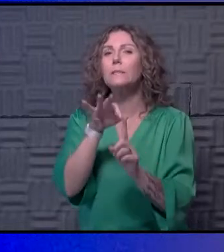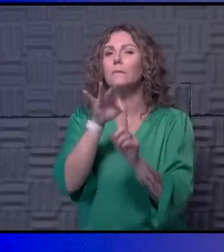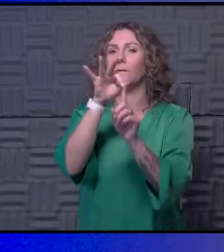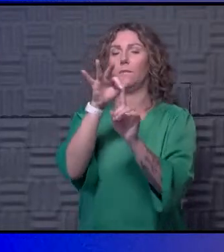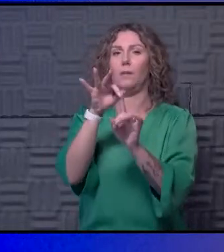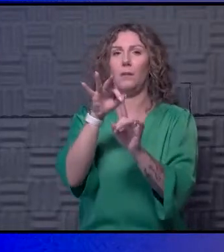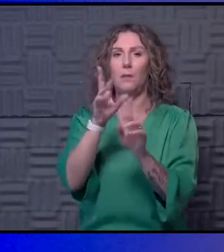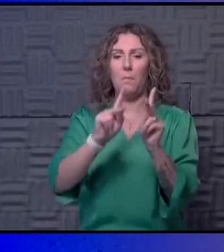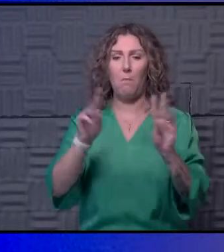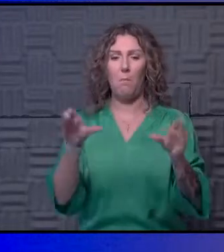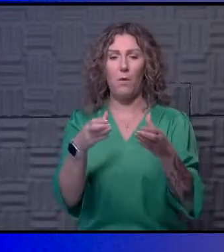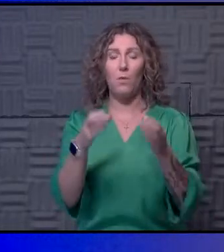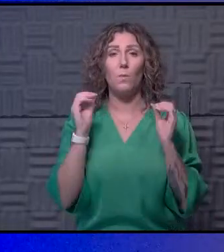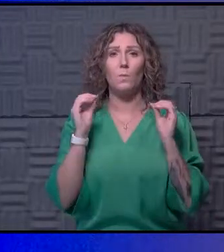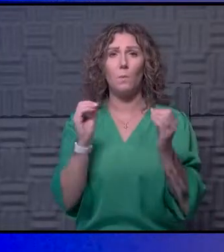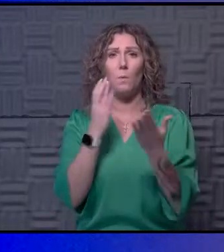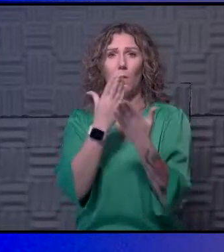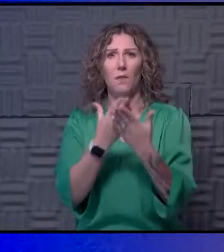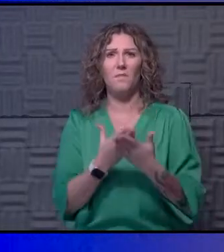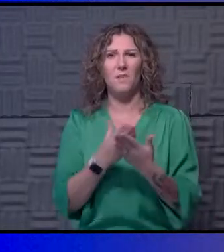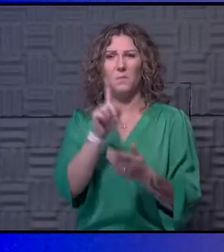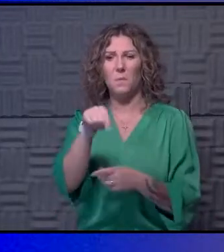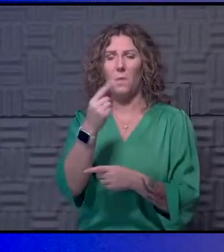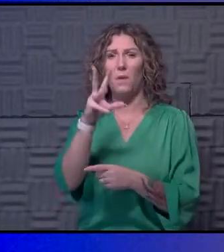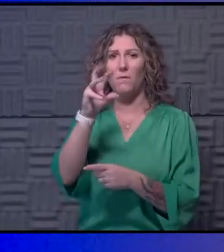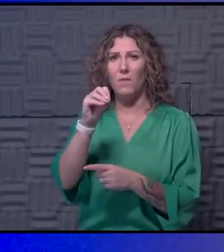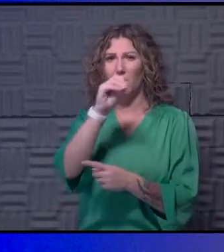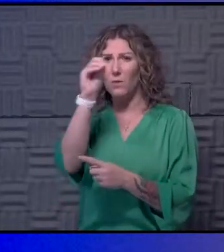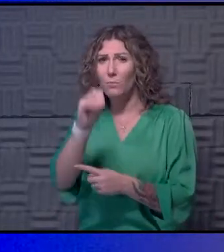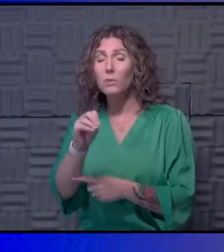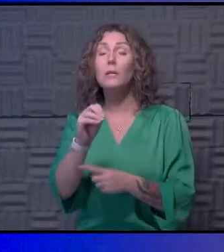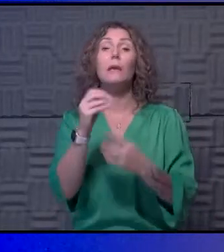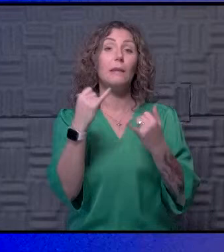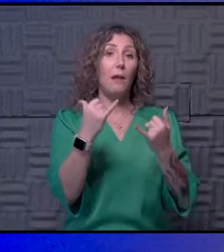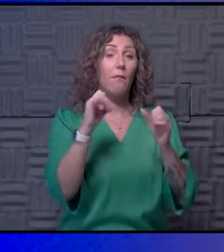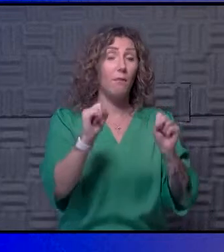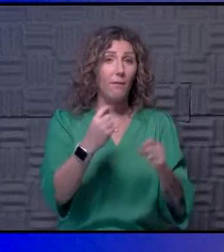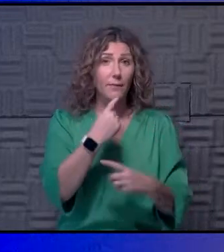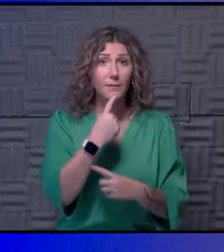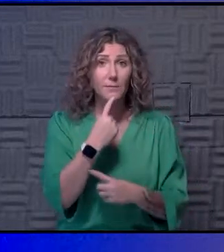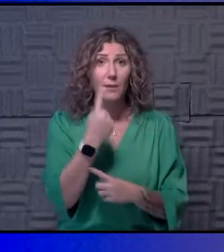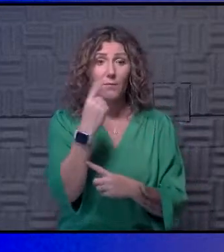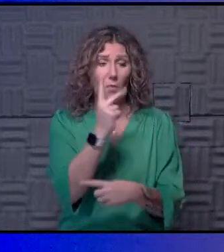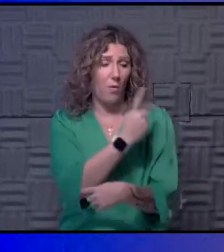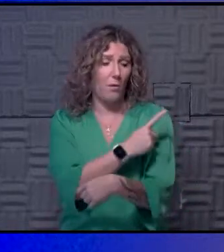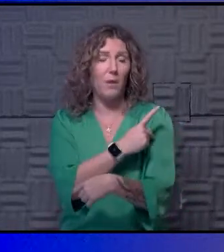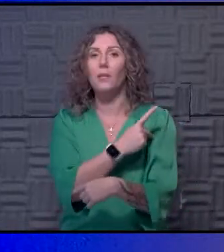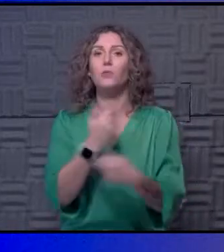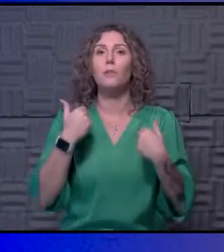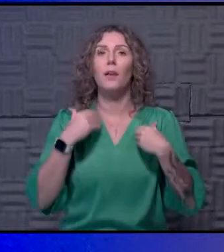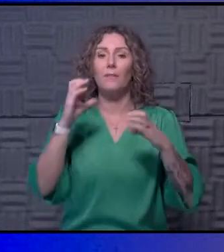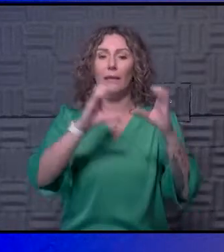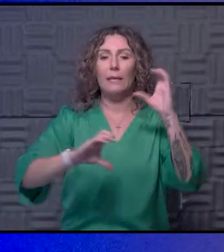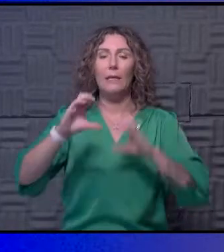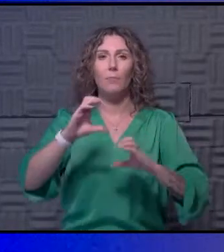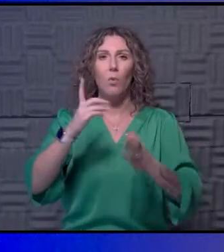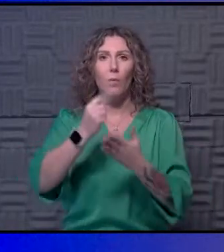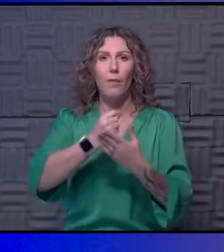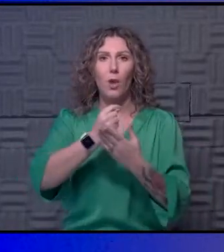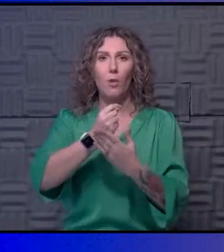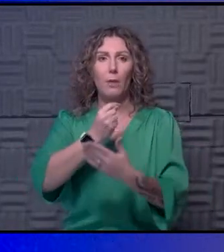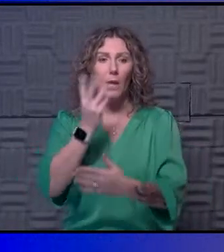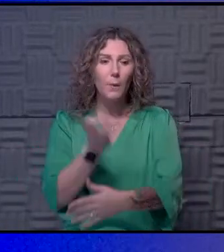so there's no evidence that it's only 50% evidence. Now, what we can say, again, for patients that are on chemotherapy who may not